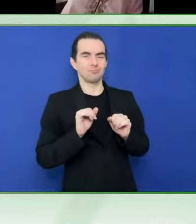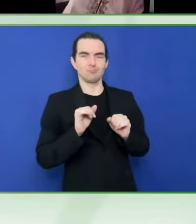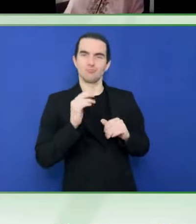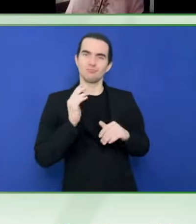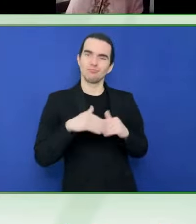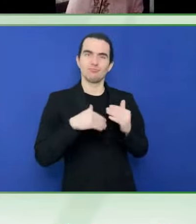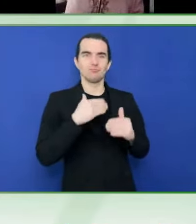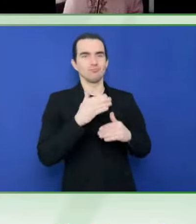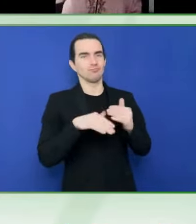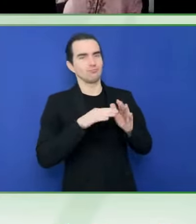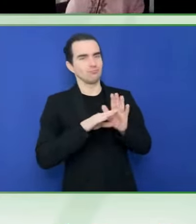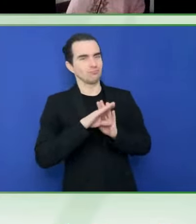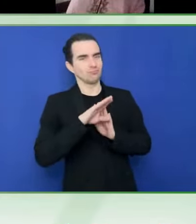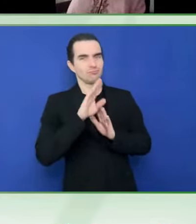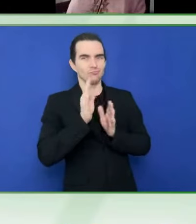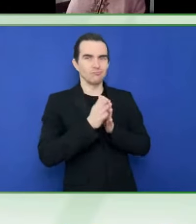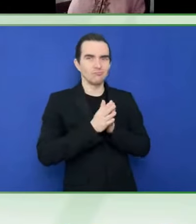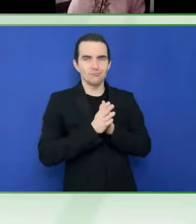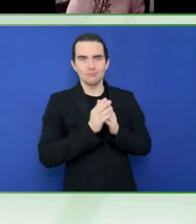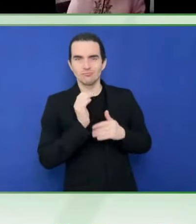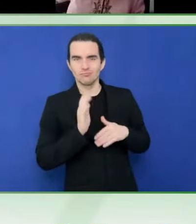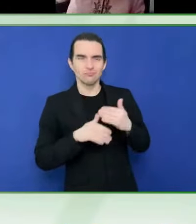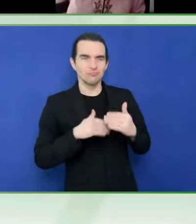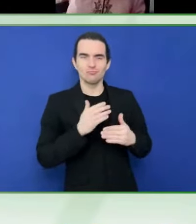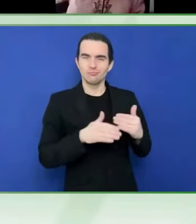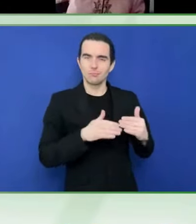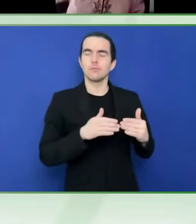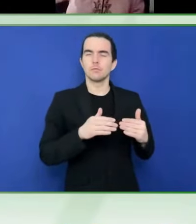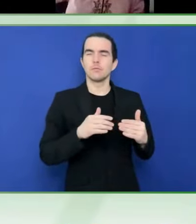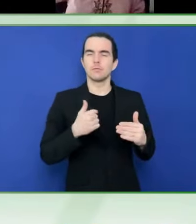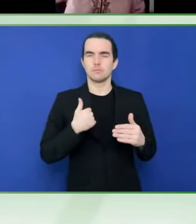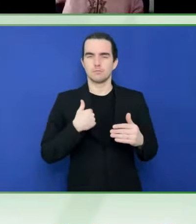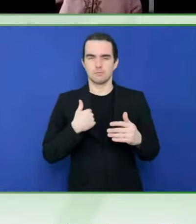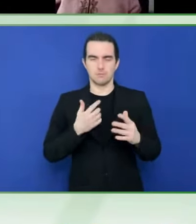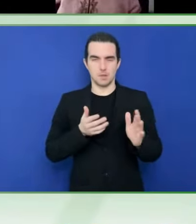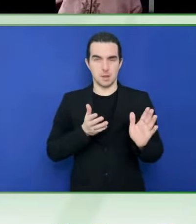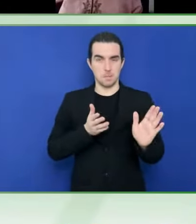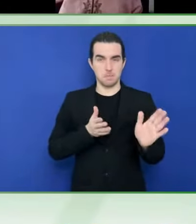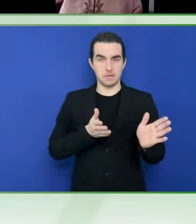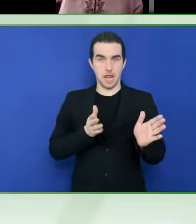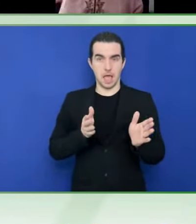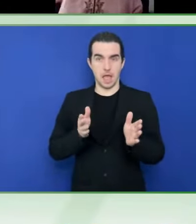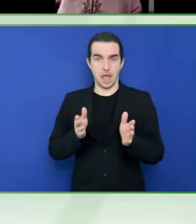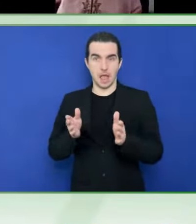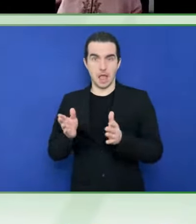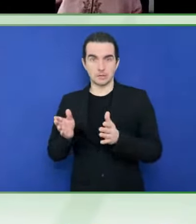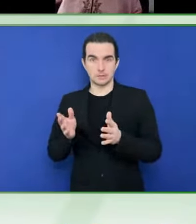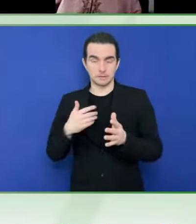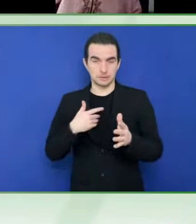networks, bus networks staff.